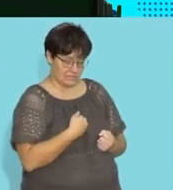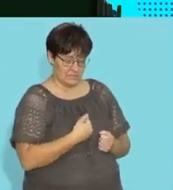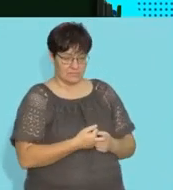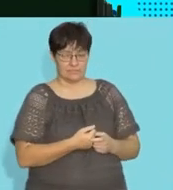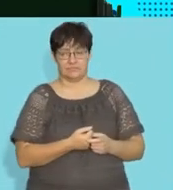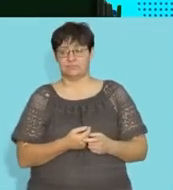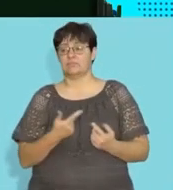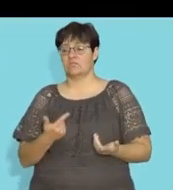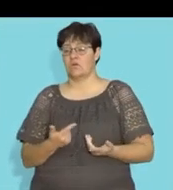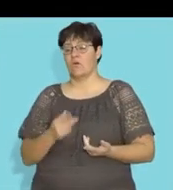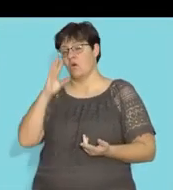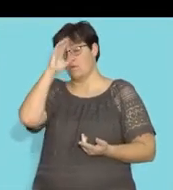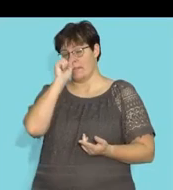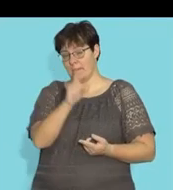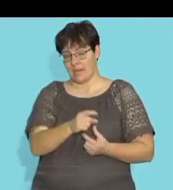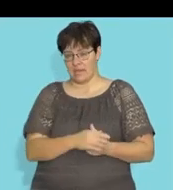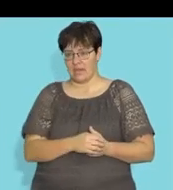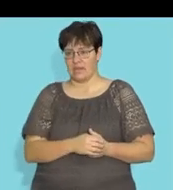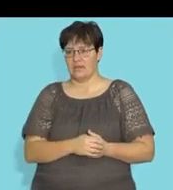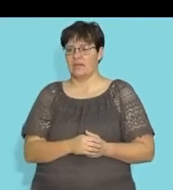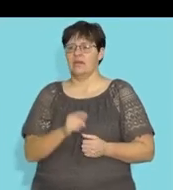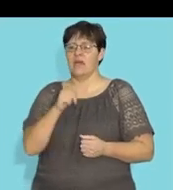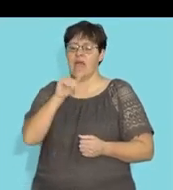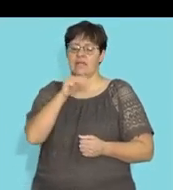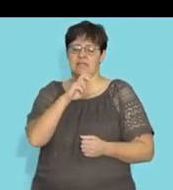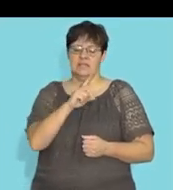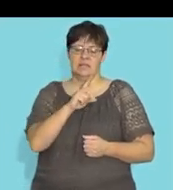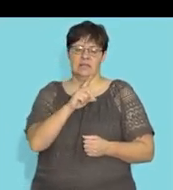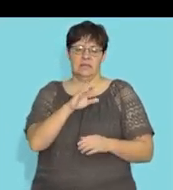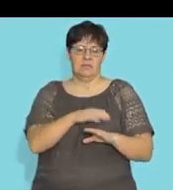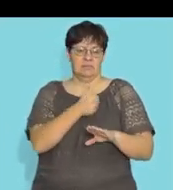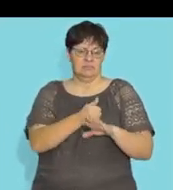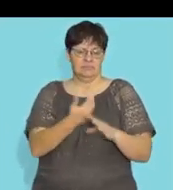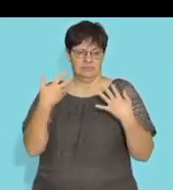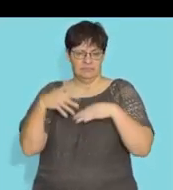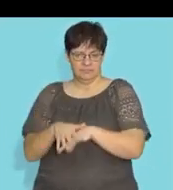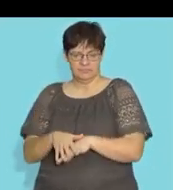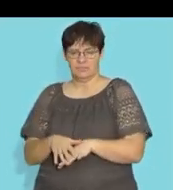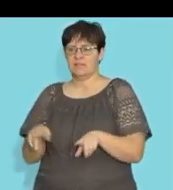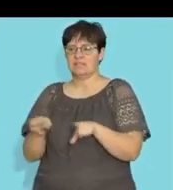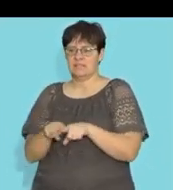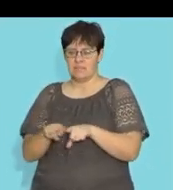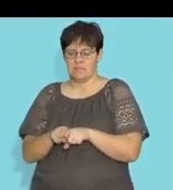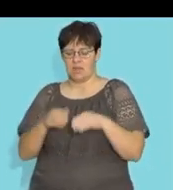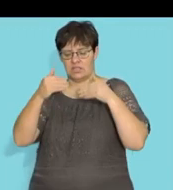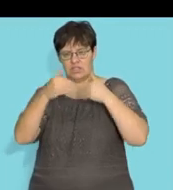acceptor. So just to remind you again, this acid-base reaction is the same as talking